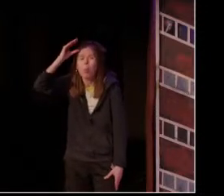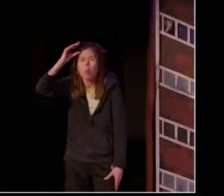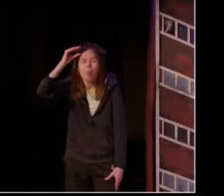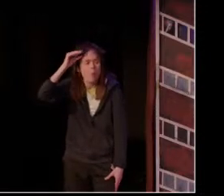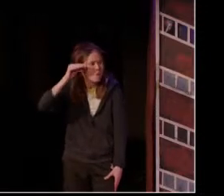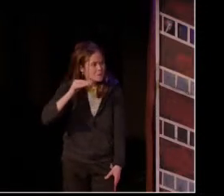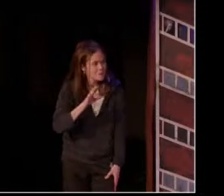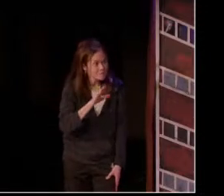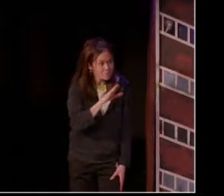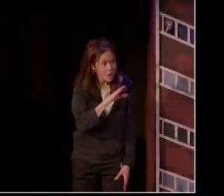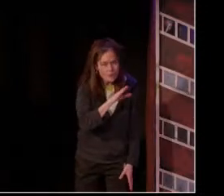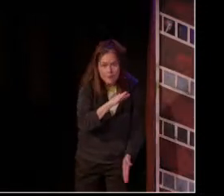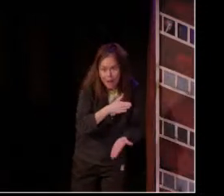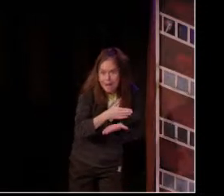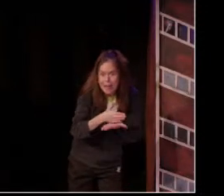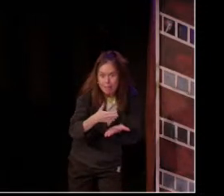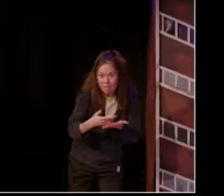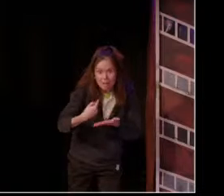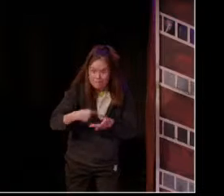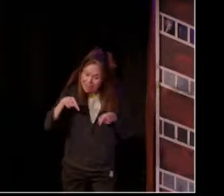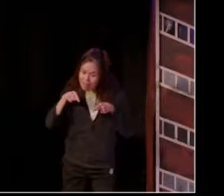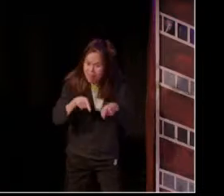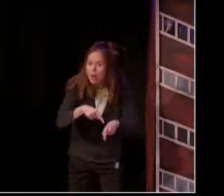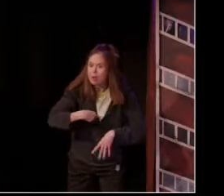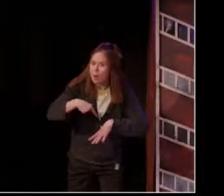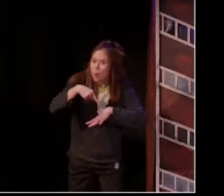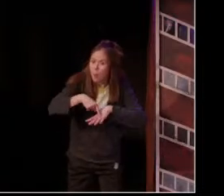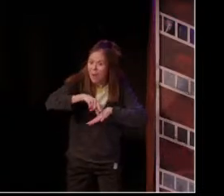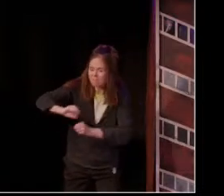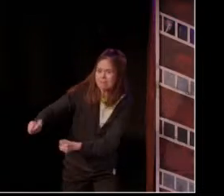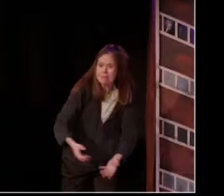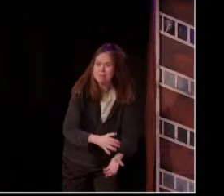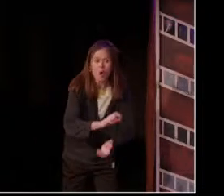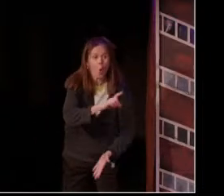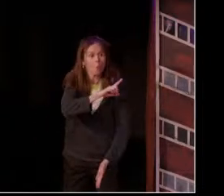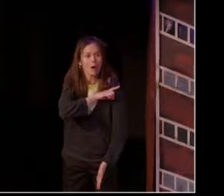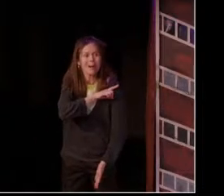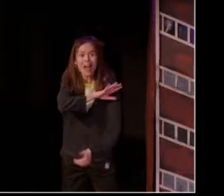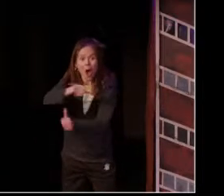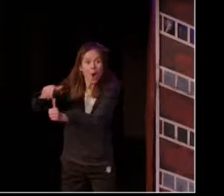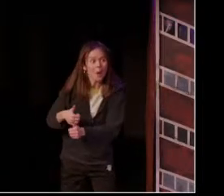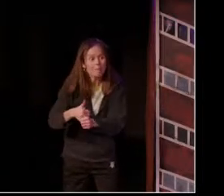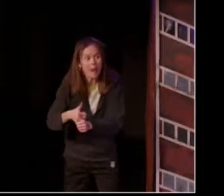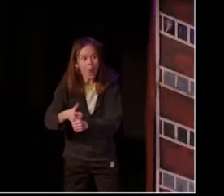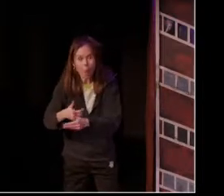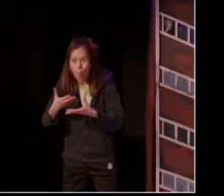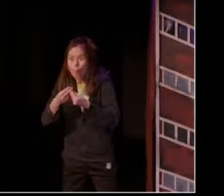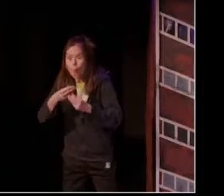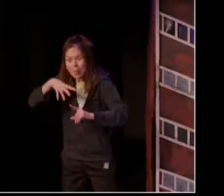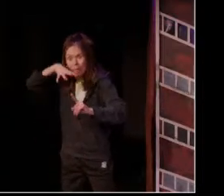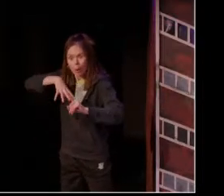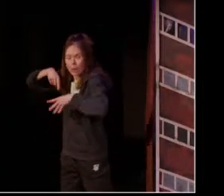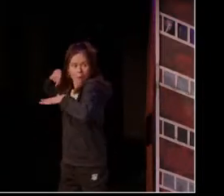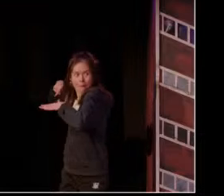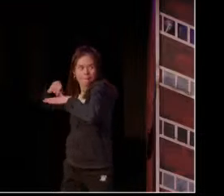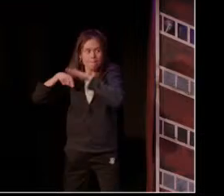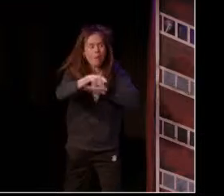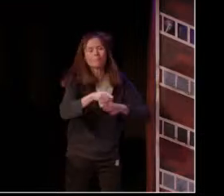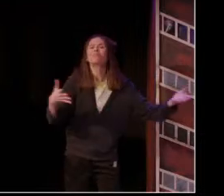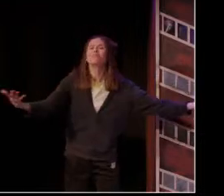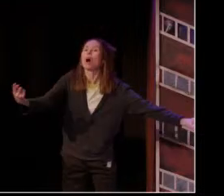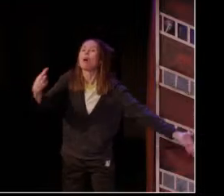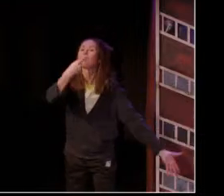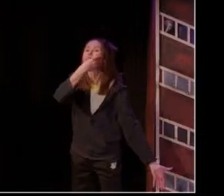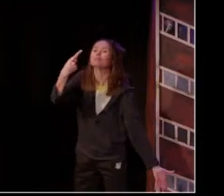Camillo's flight, compounded by their gross display of lust, evident as the stained sheets they left, which only lacked sight